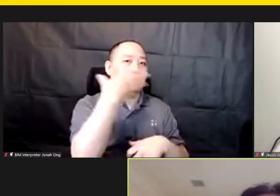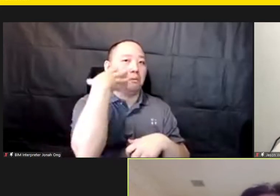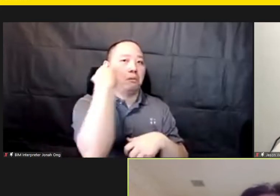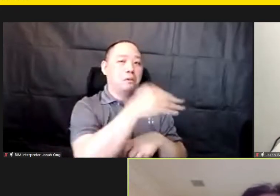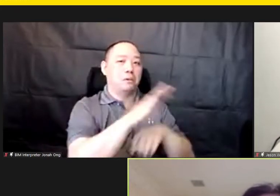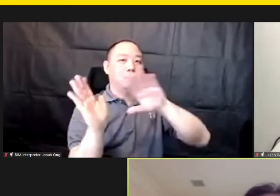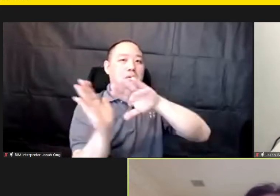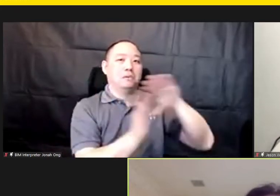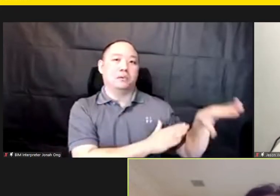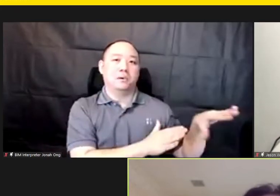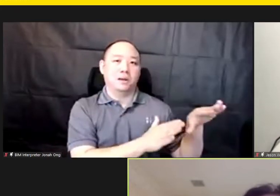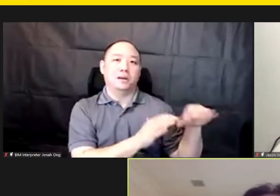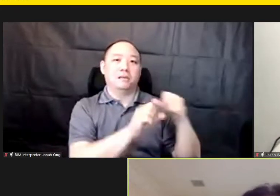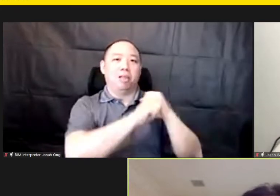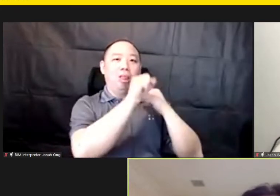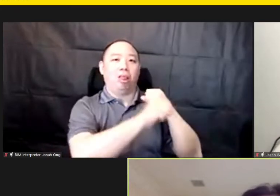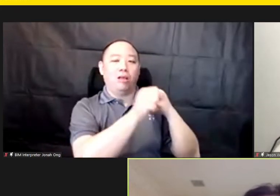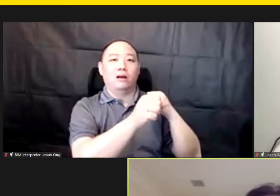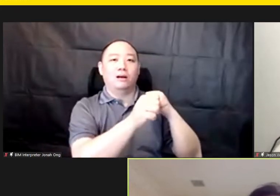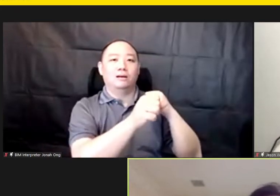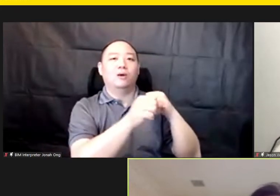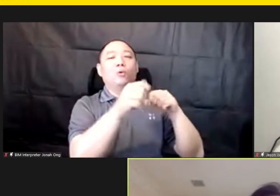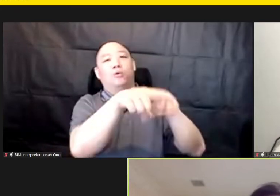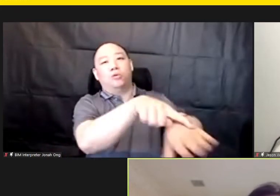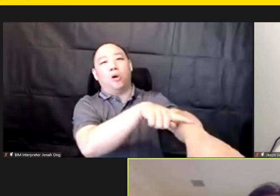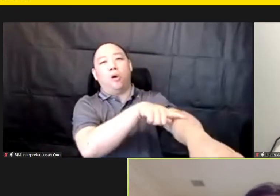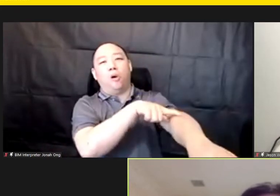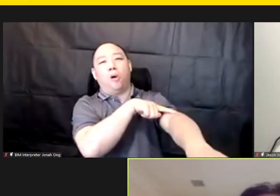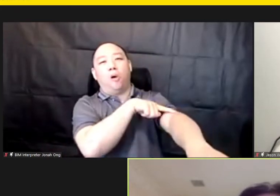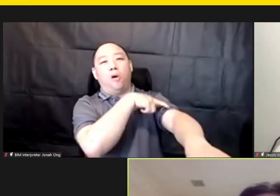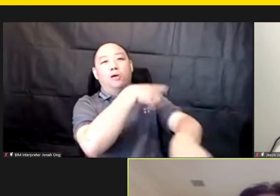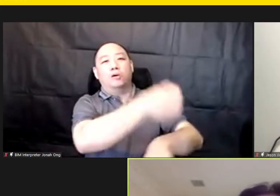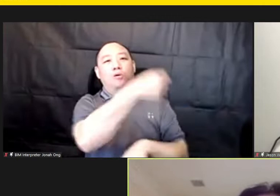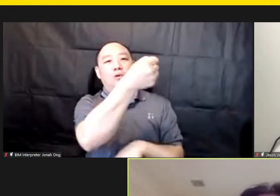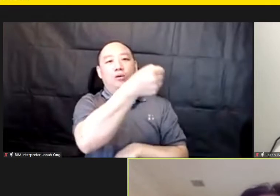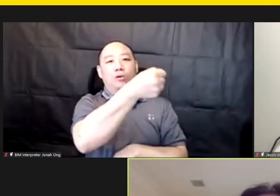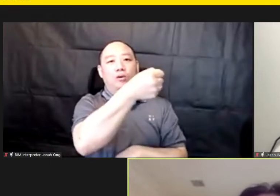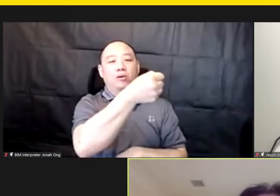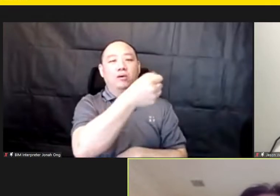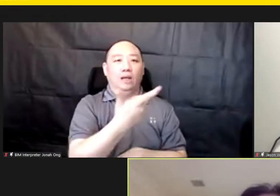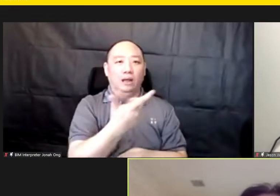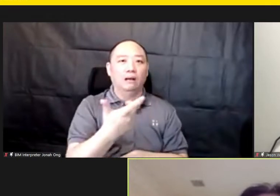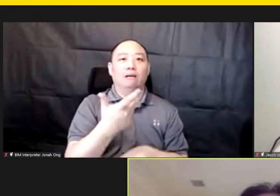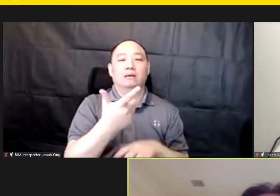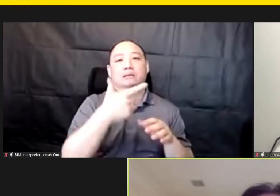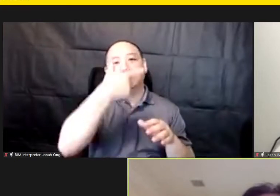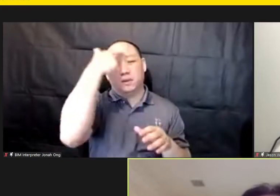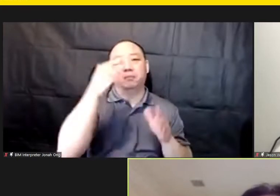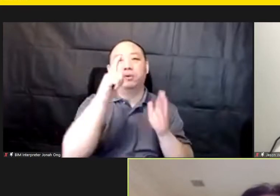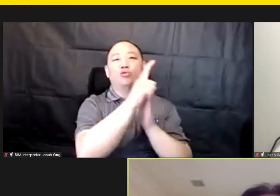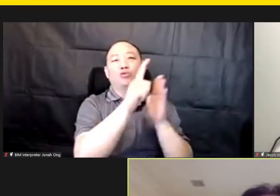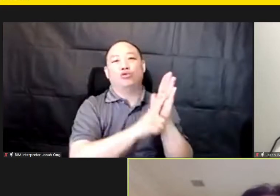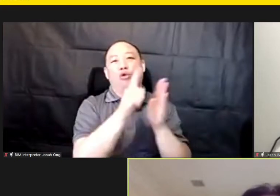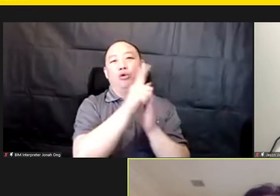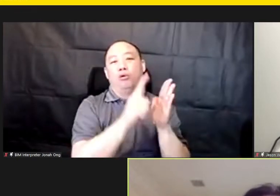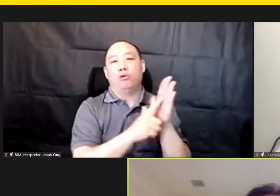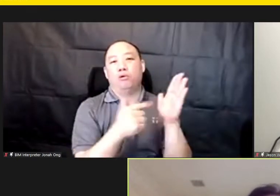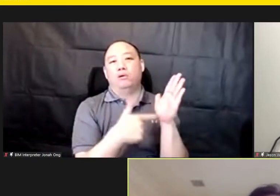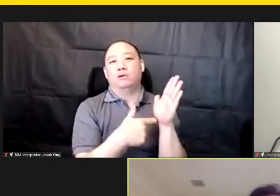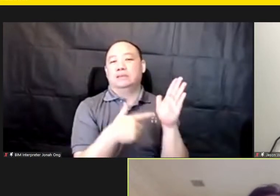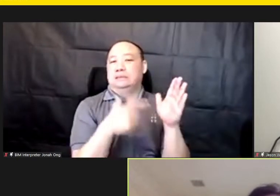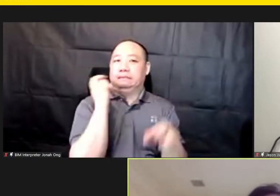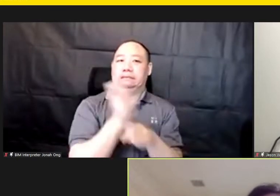hindrances as well. Like our speeches, like what you've mentioned, aren't exactly free due to law, and it becomes difficult for us.